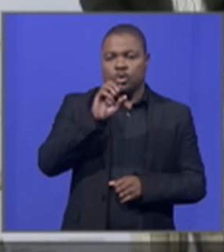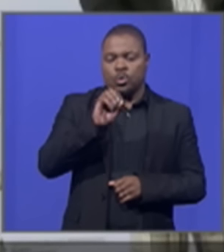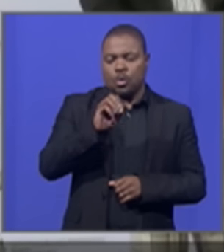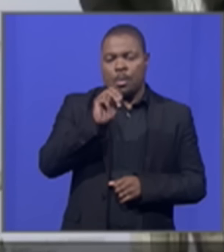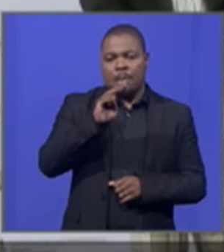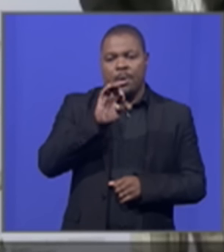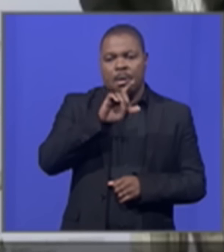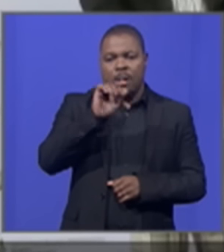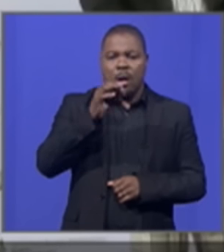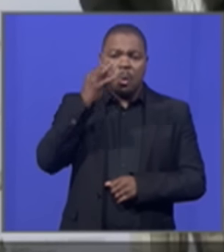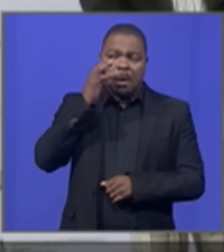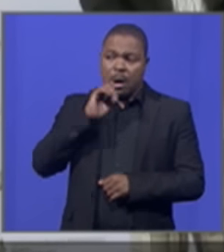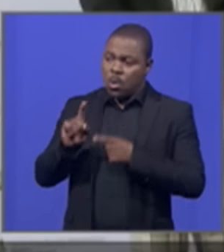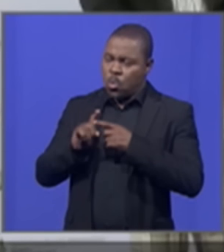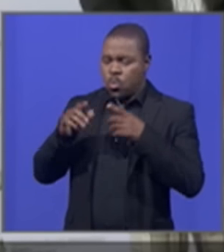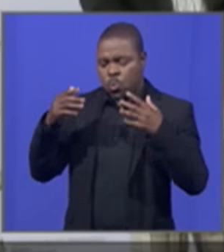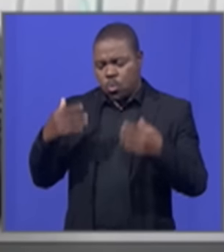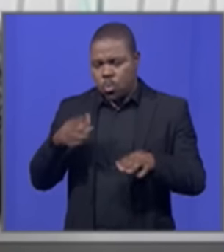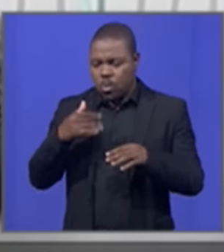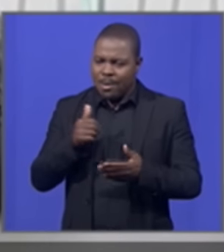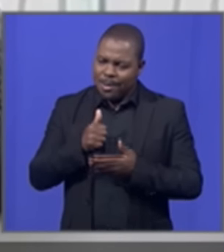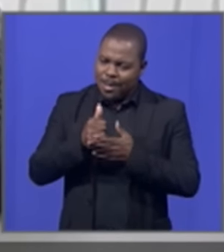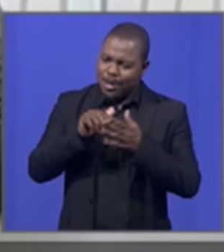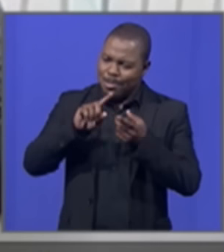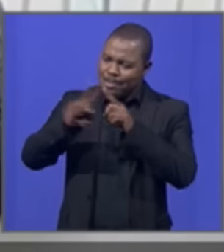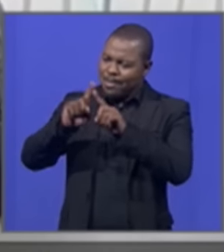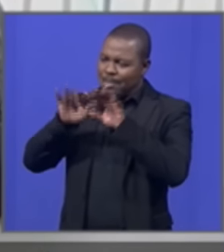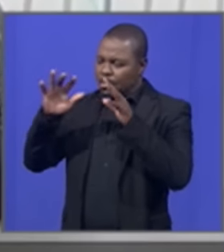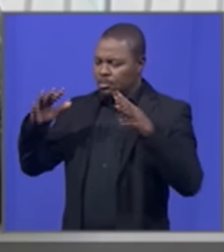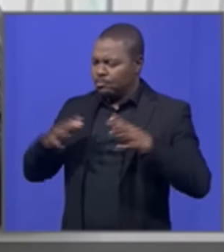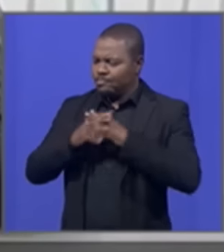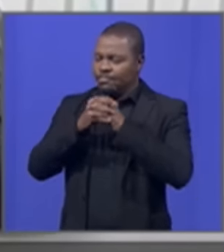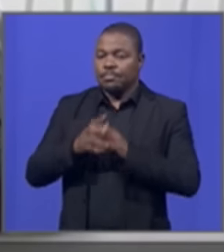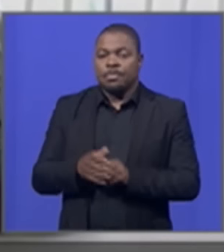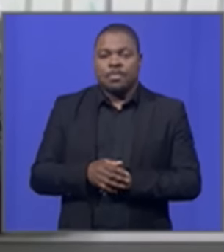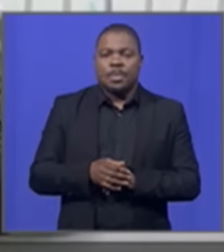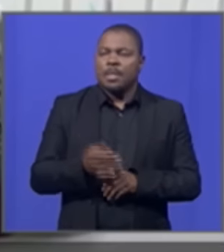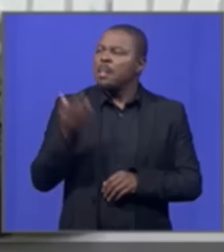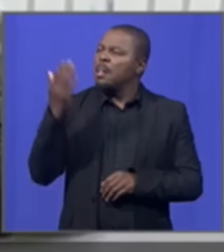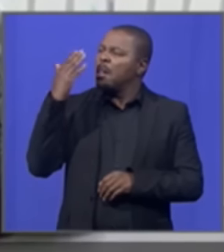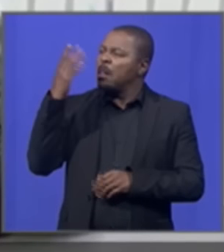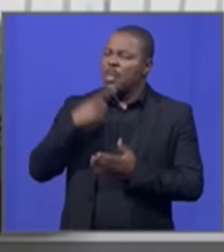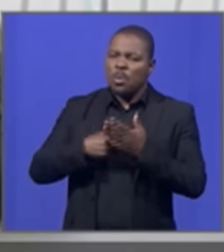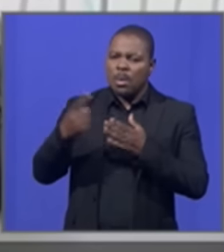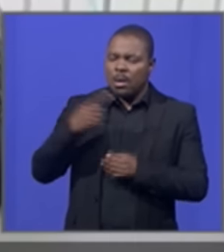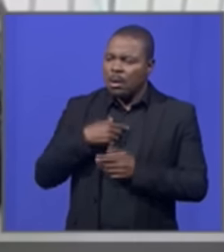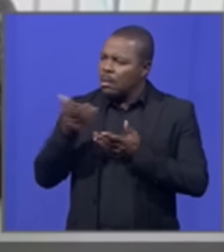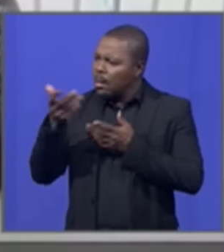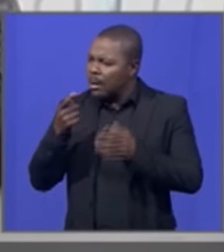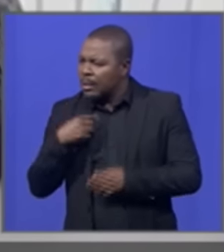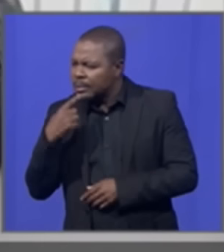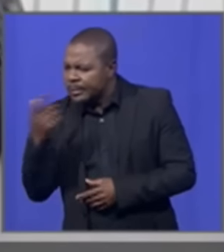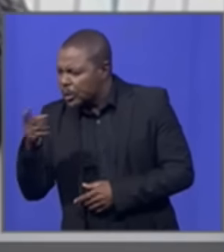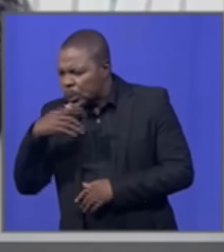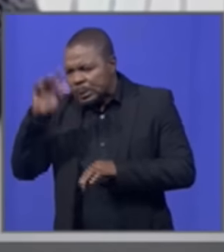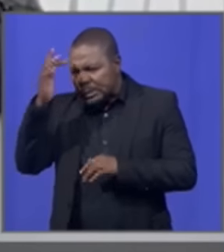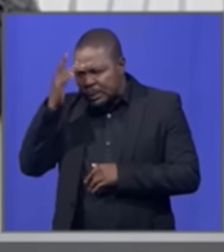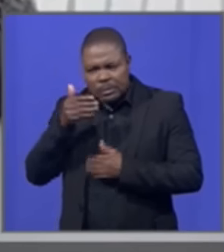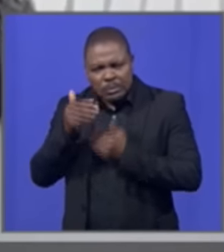Ncangisa jaaka mongwe yo o itseng go kitlanya batho. Lebeke tsa o feta ke bua le yena ke re Thembeni o tla go wa kula ntse o ya